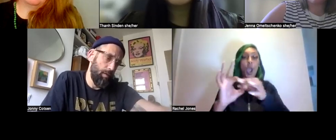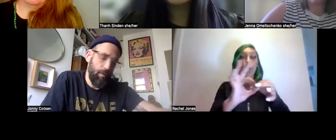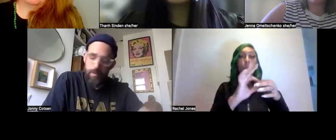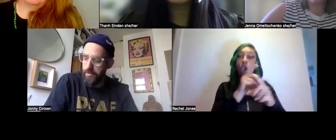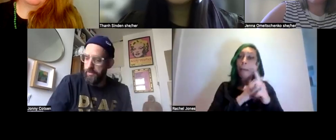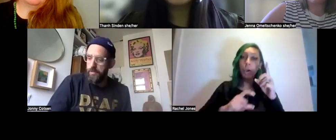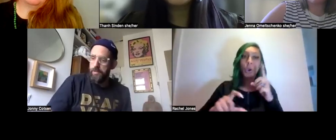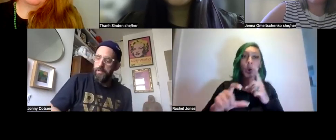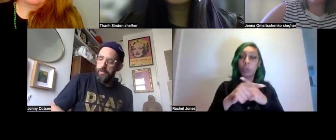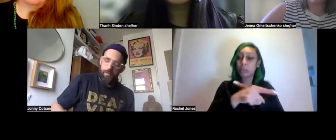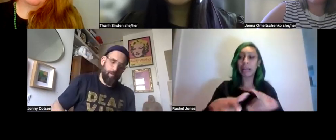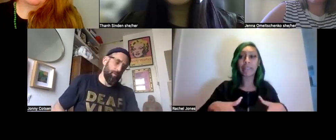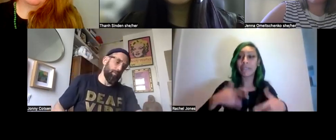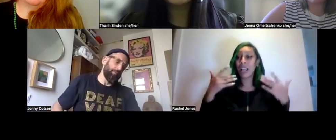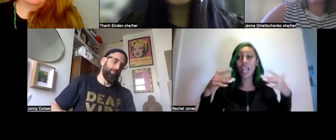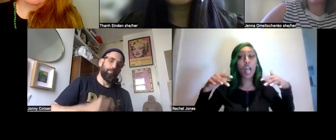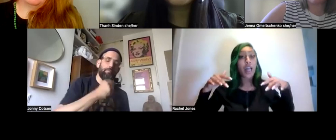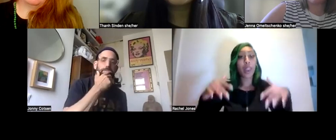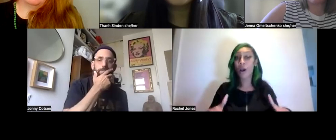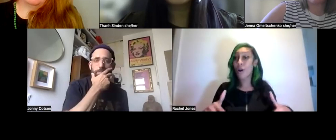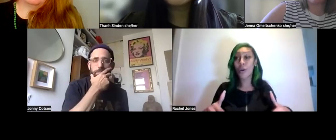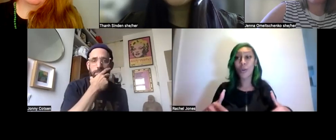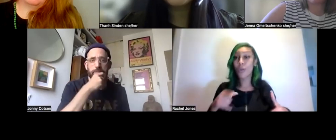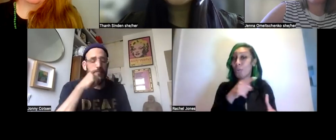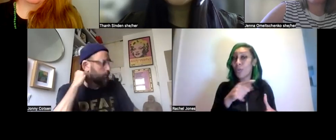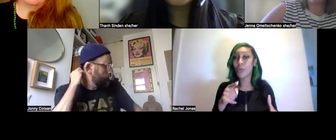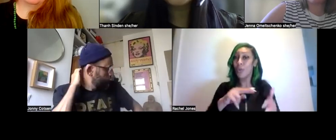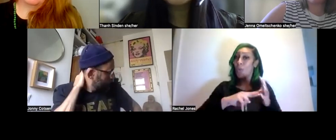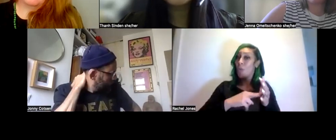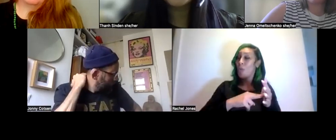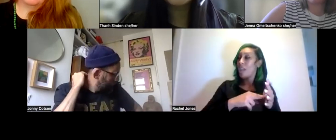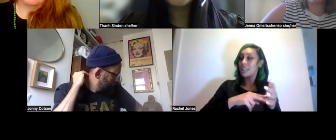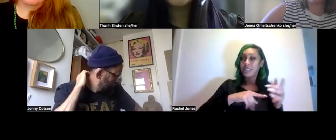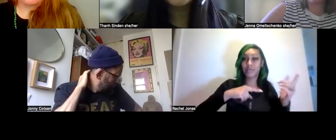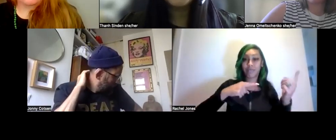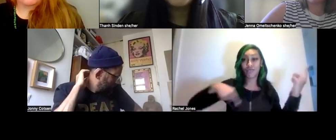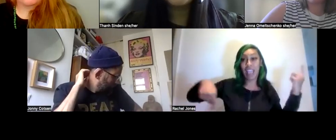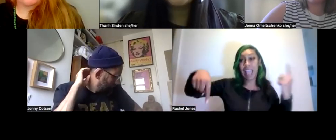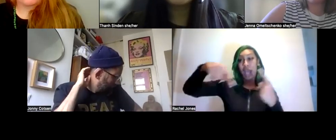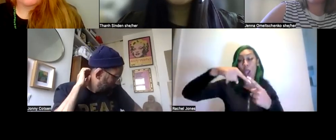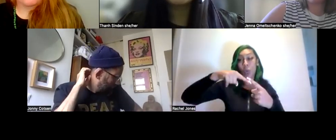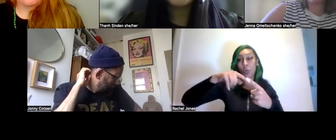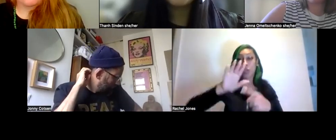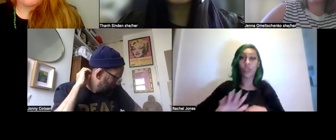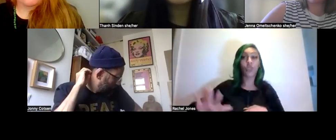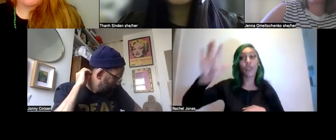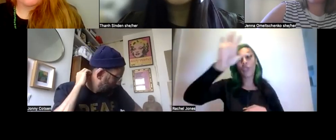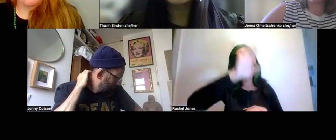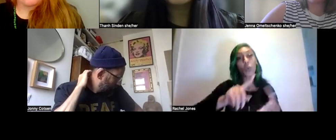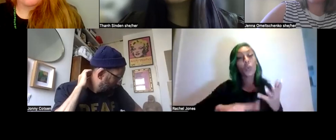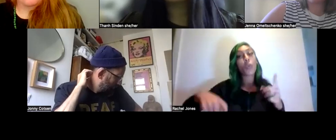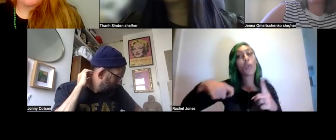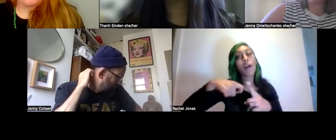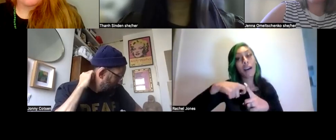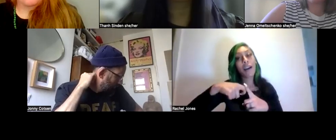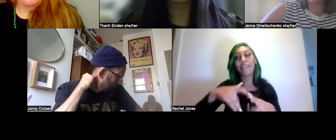so alone in their institutions and their organizations across the country. And suddenly